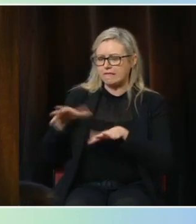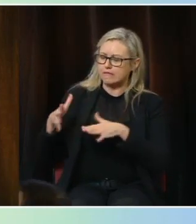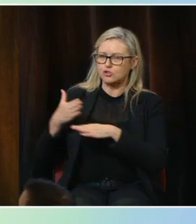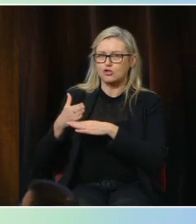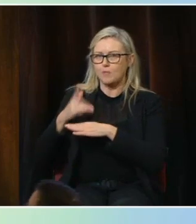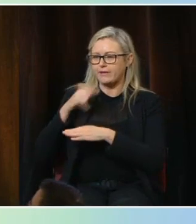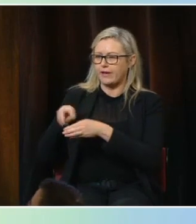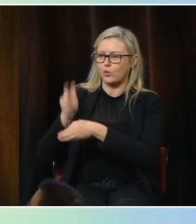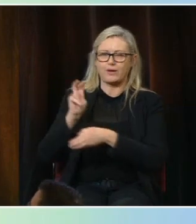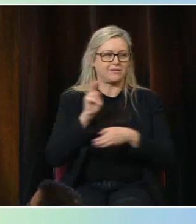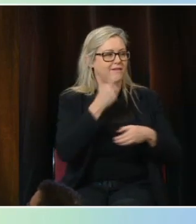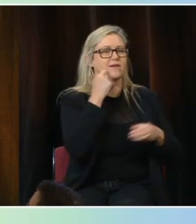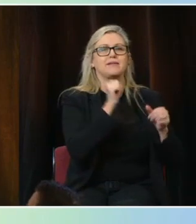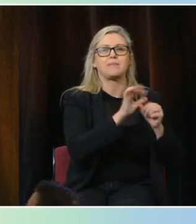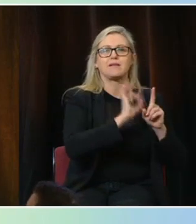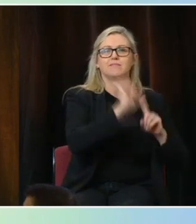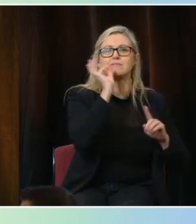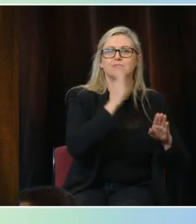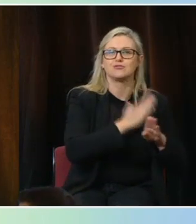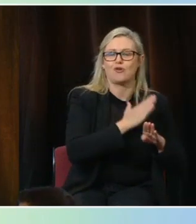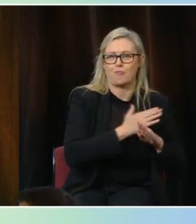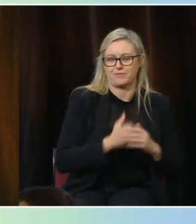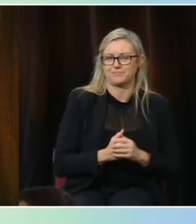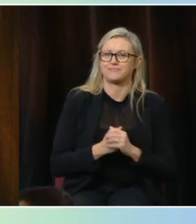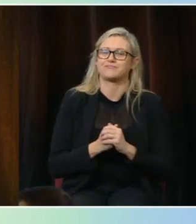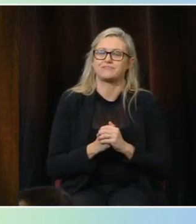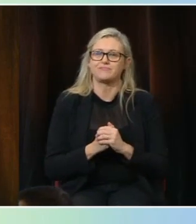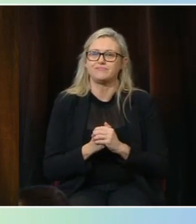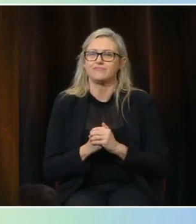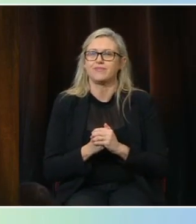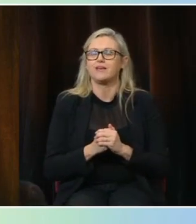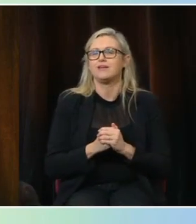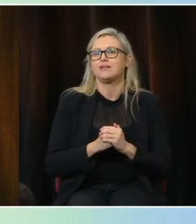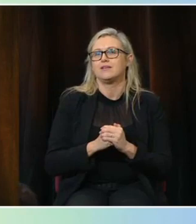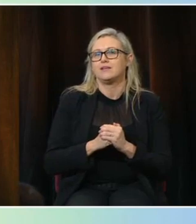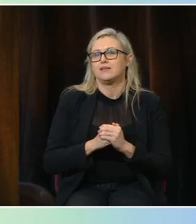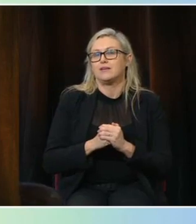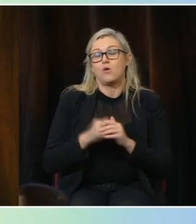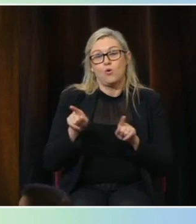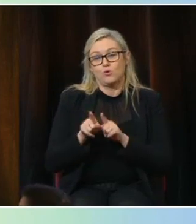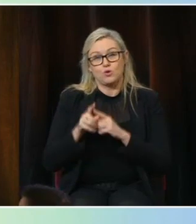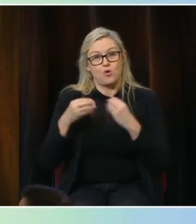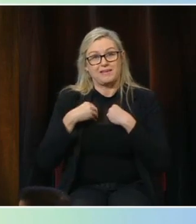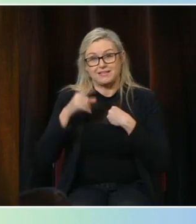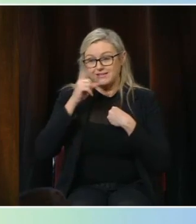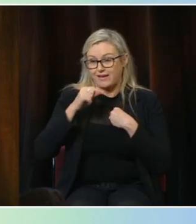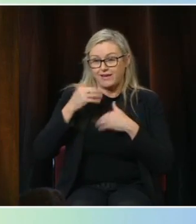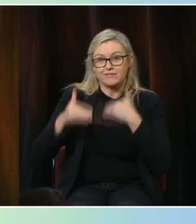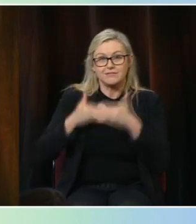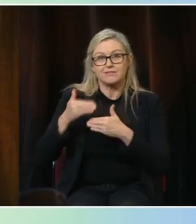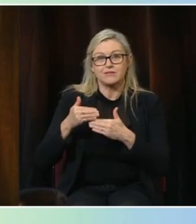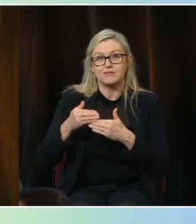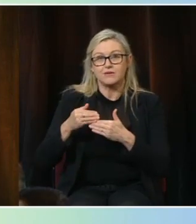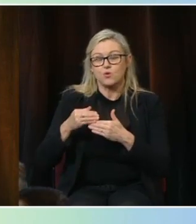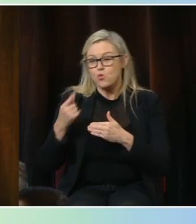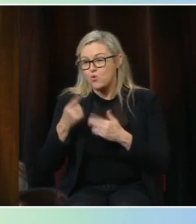productivity poor performing businesses that survive not on the strengths of their products and services but off the back of exploiting their Workforce